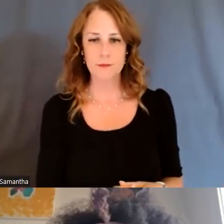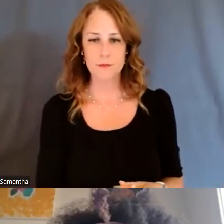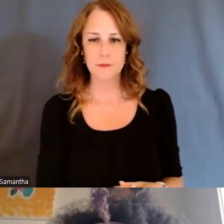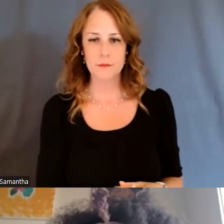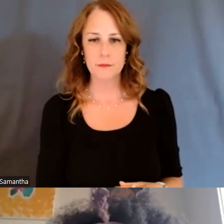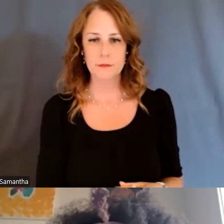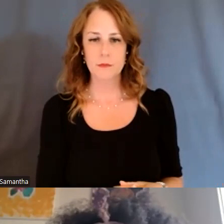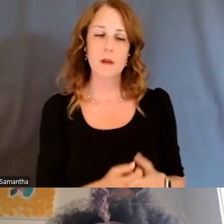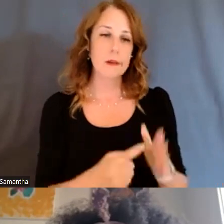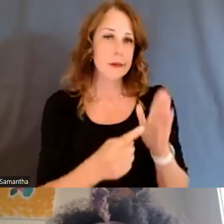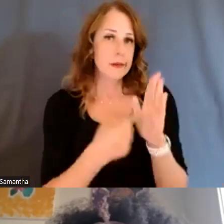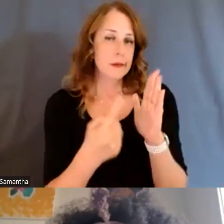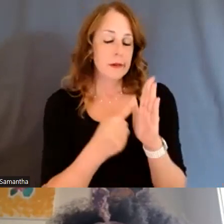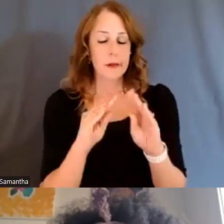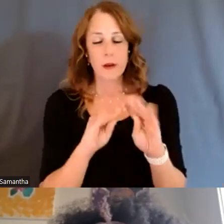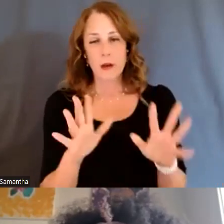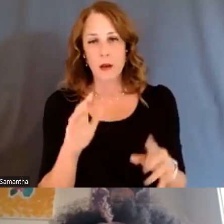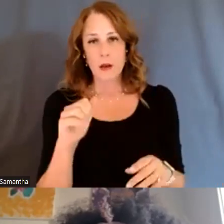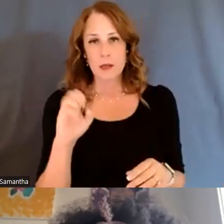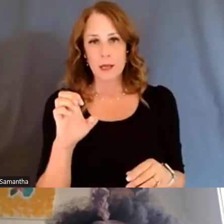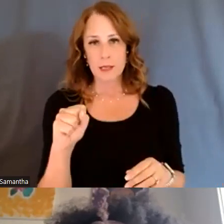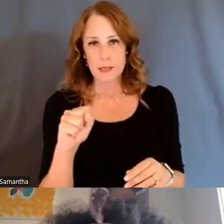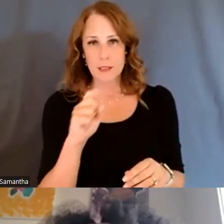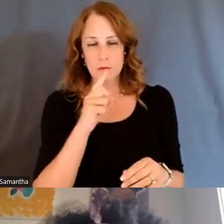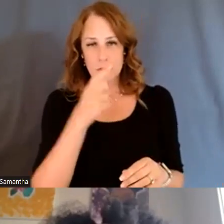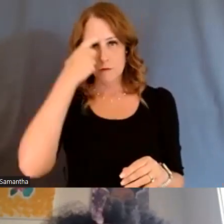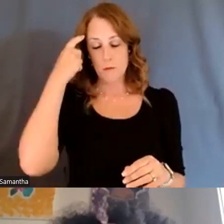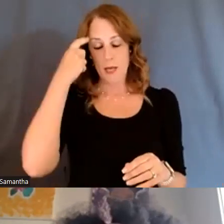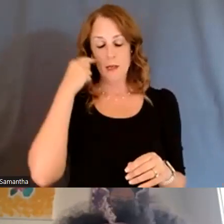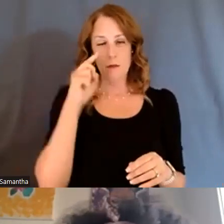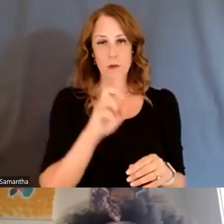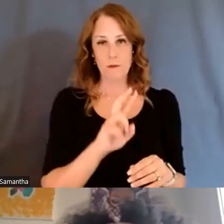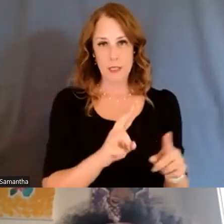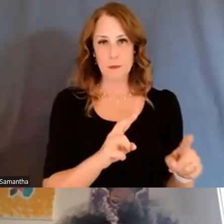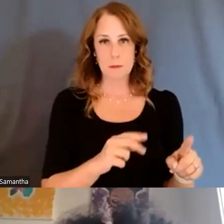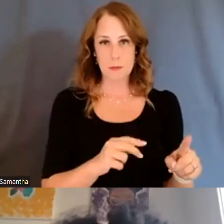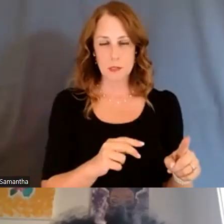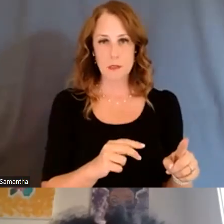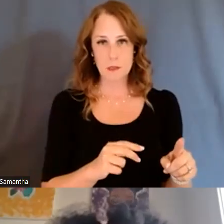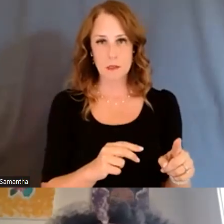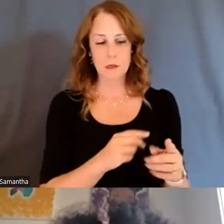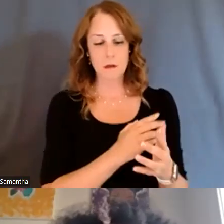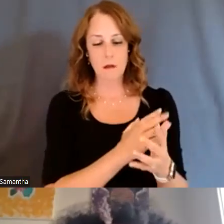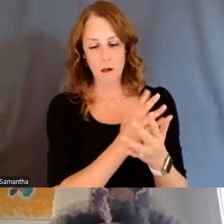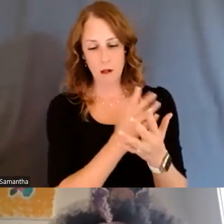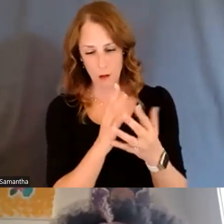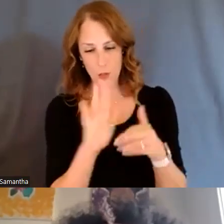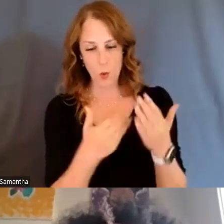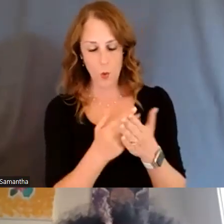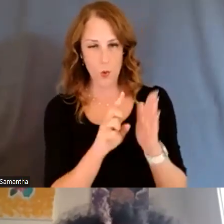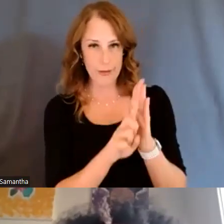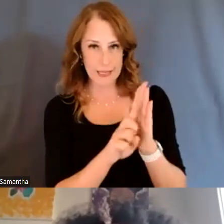There are times, obviously, these cases are very traumatic for the victims, and throughout our investigation and while